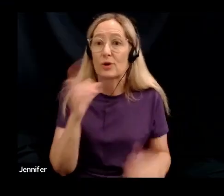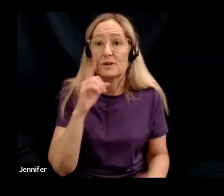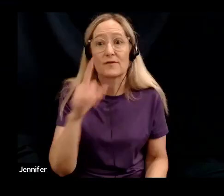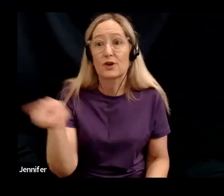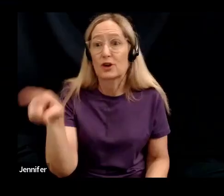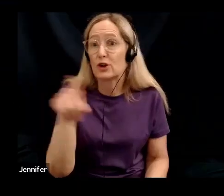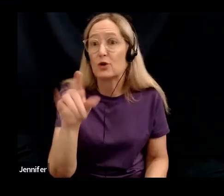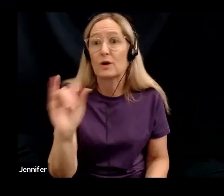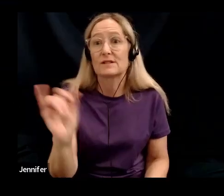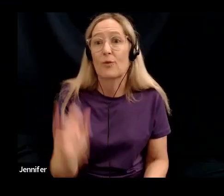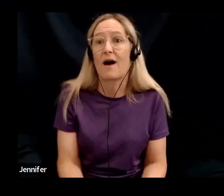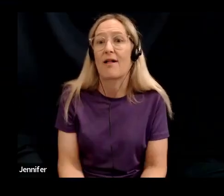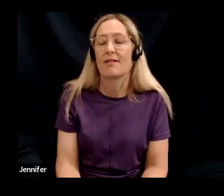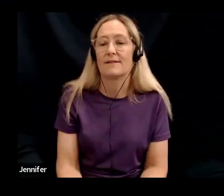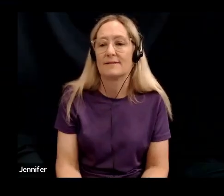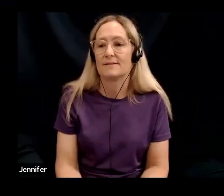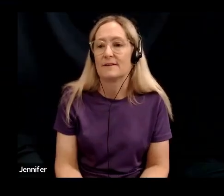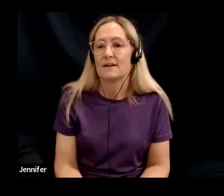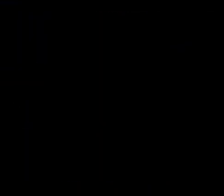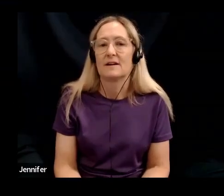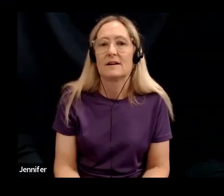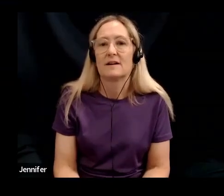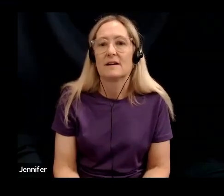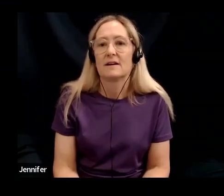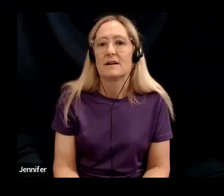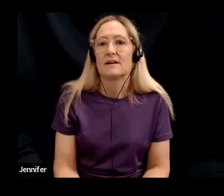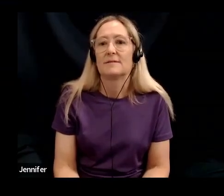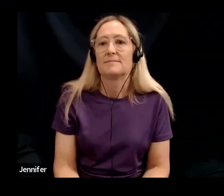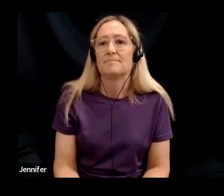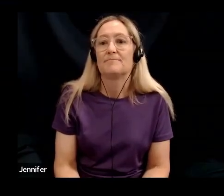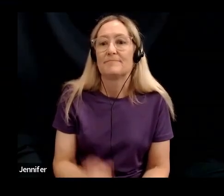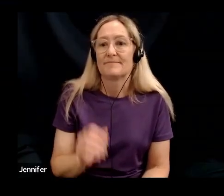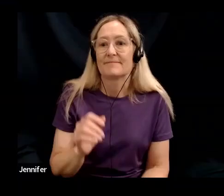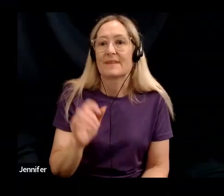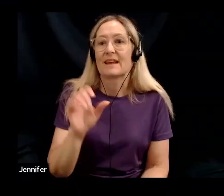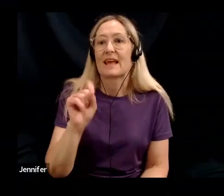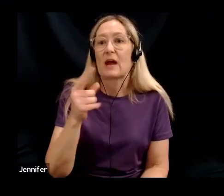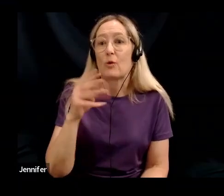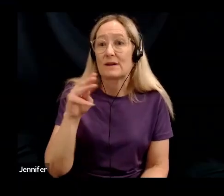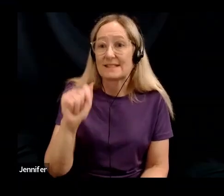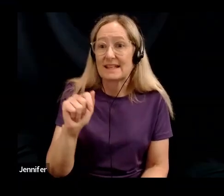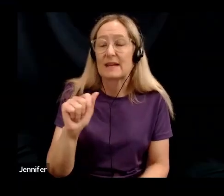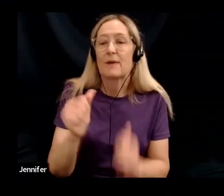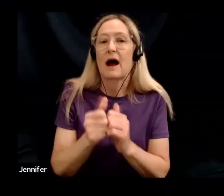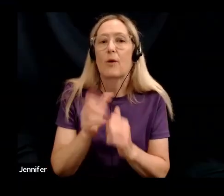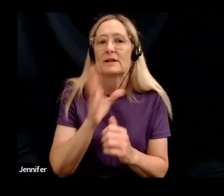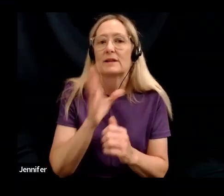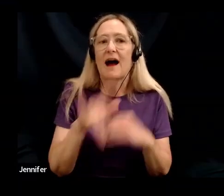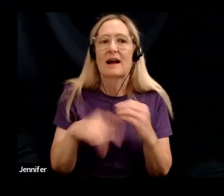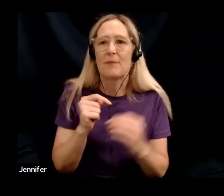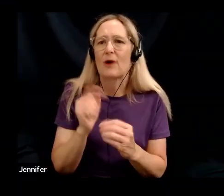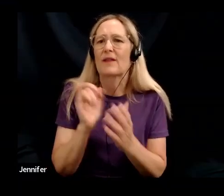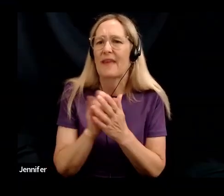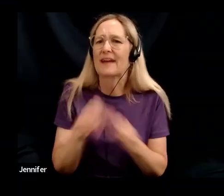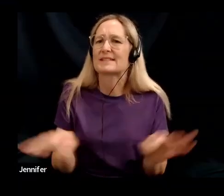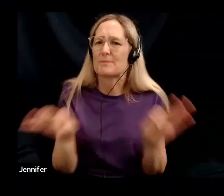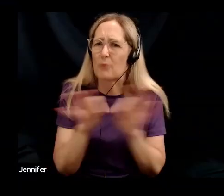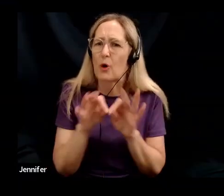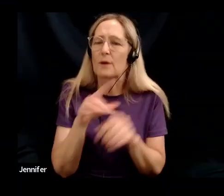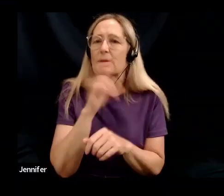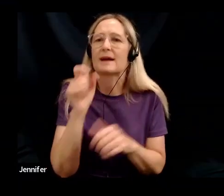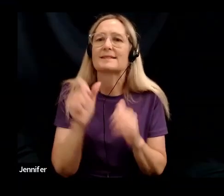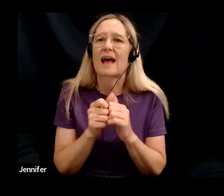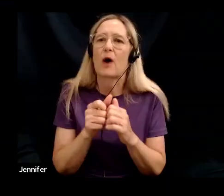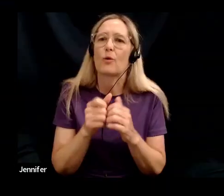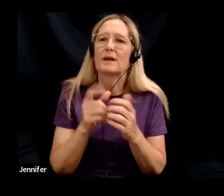well. So when it comes to stigma, how we talk about things really matters, right? Because how we